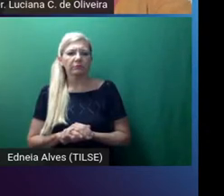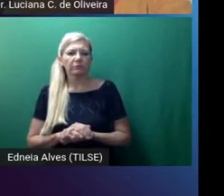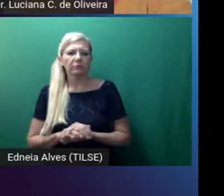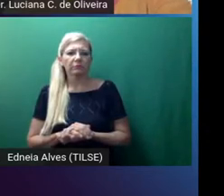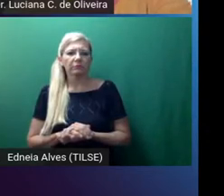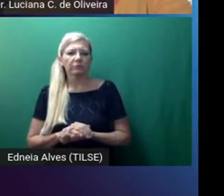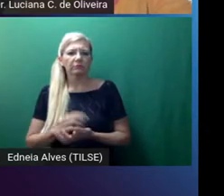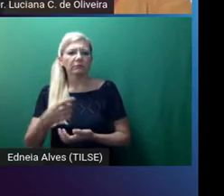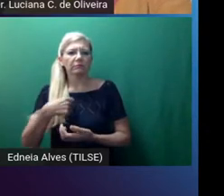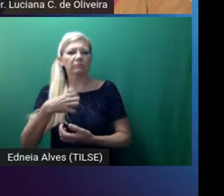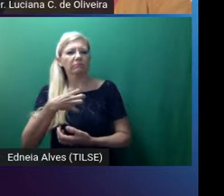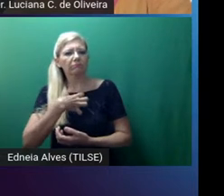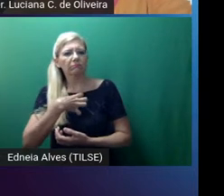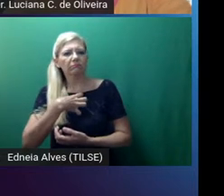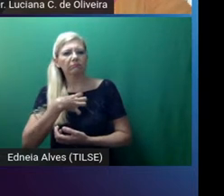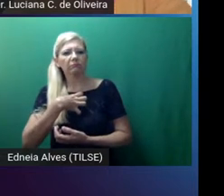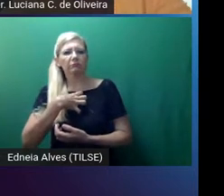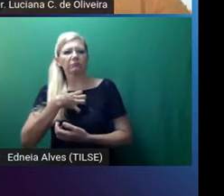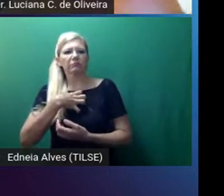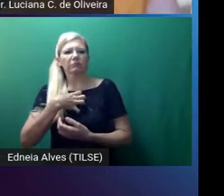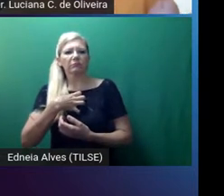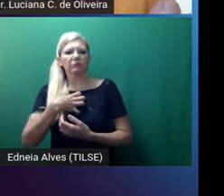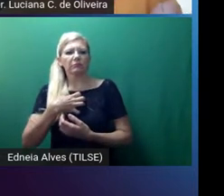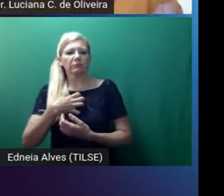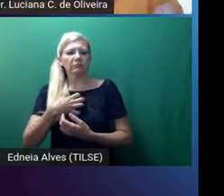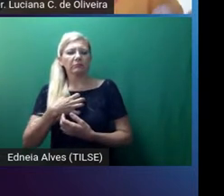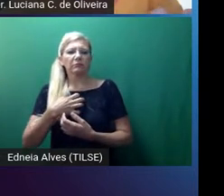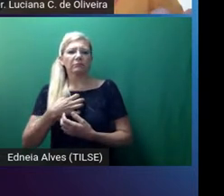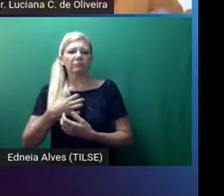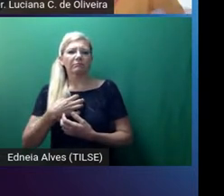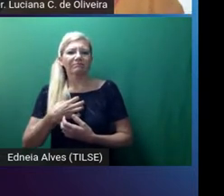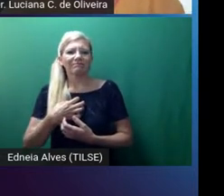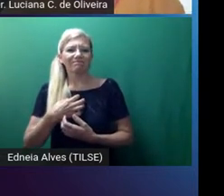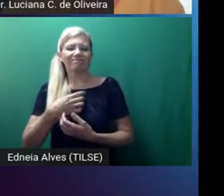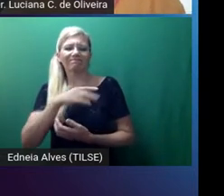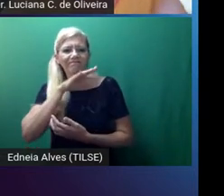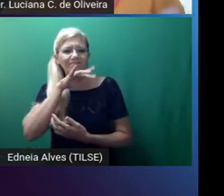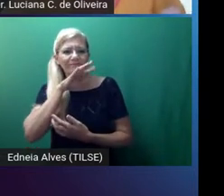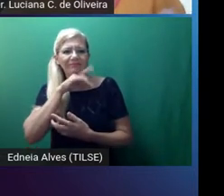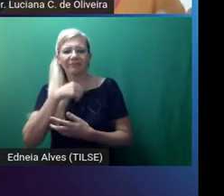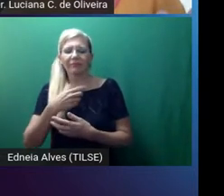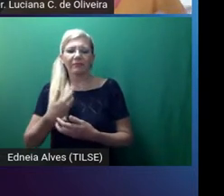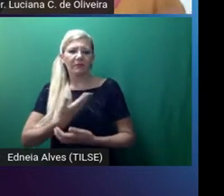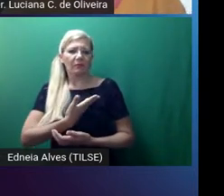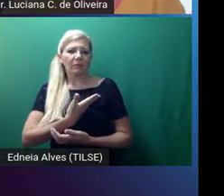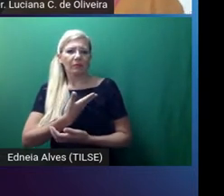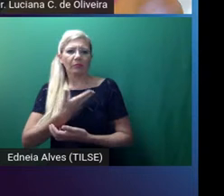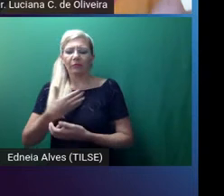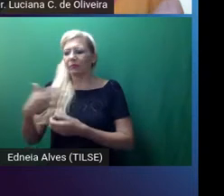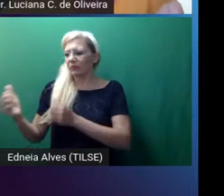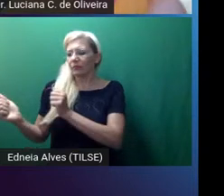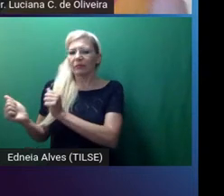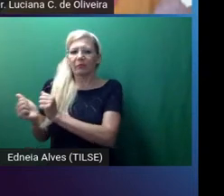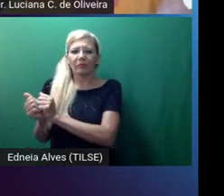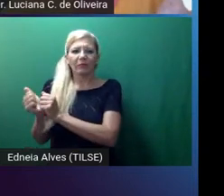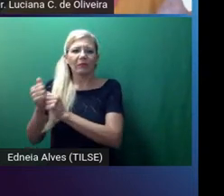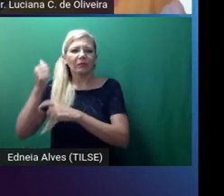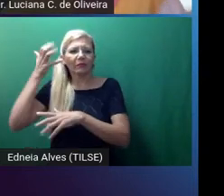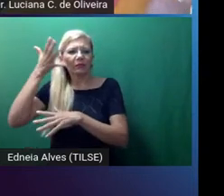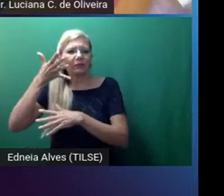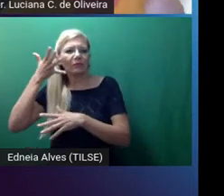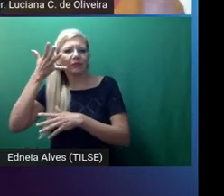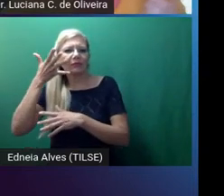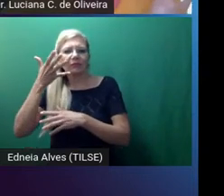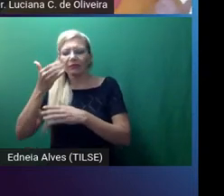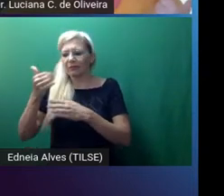I was so mad. And I had a friend of mine who was also presenting next to